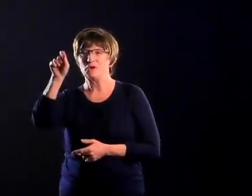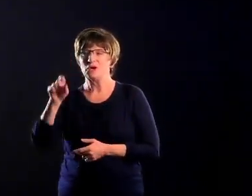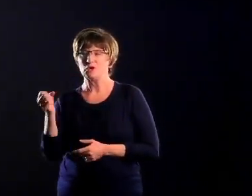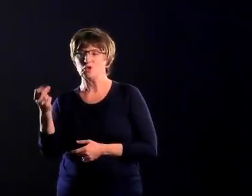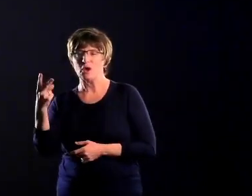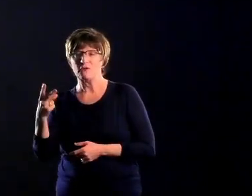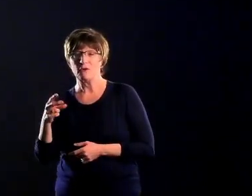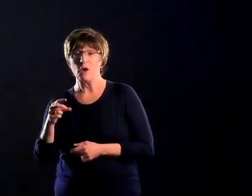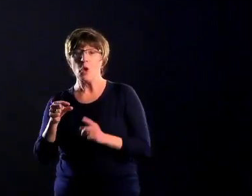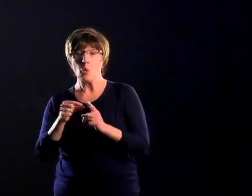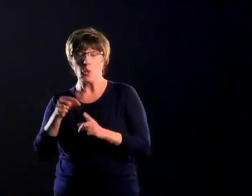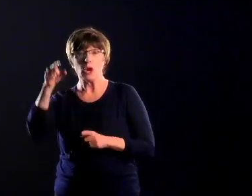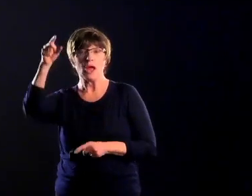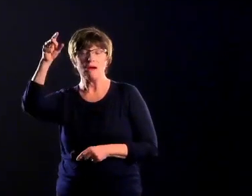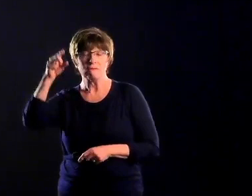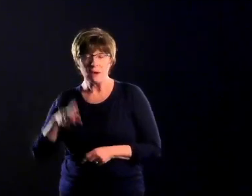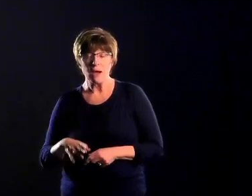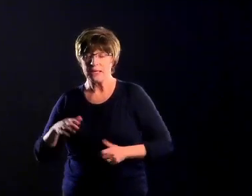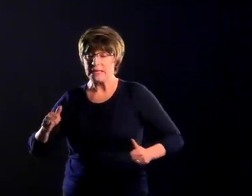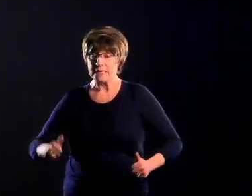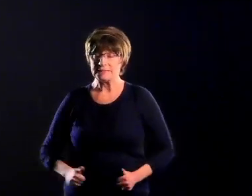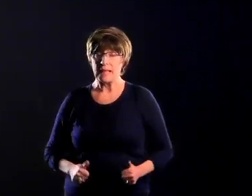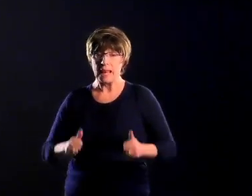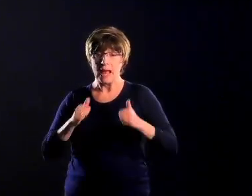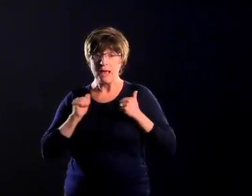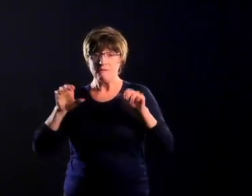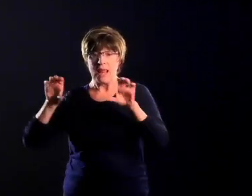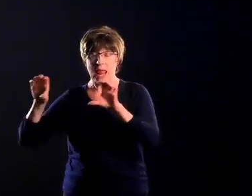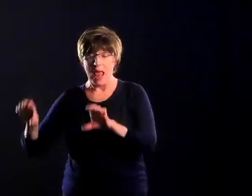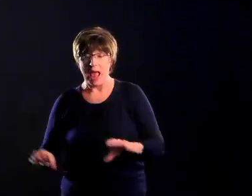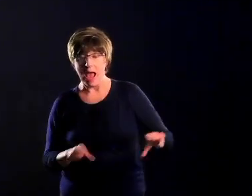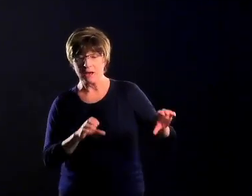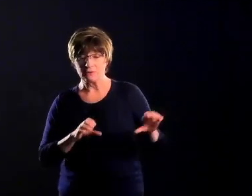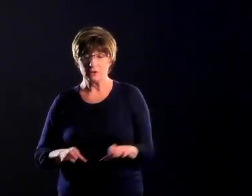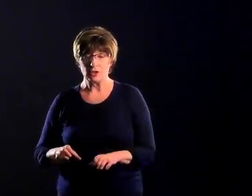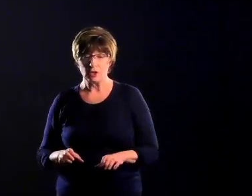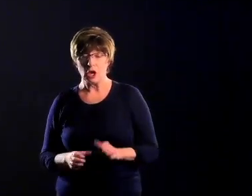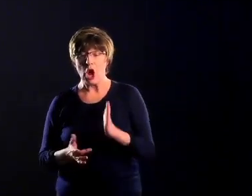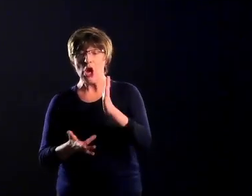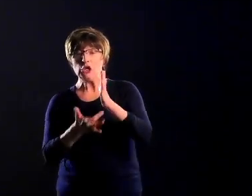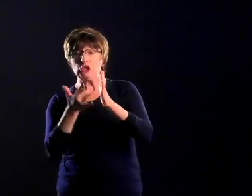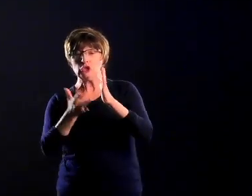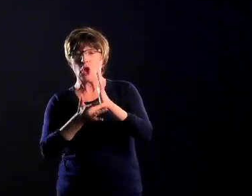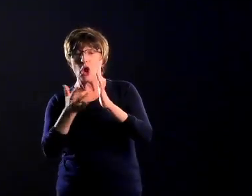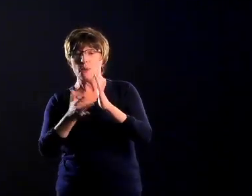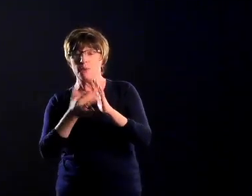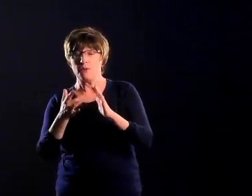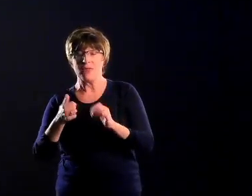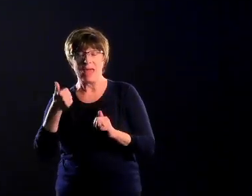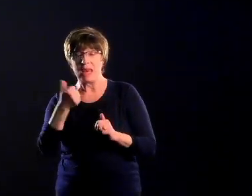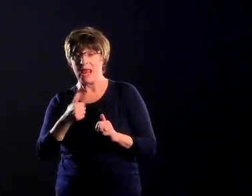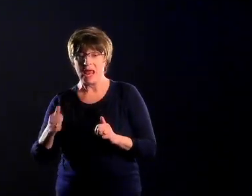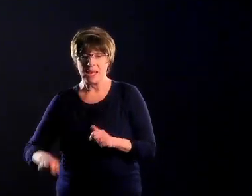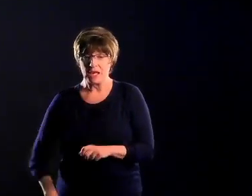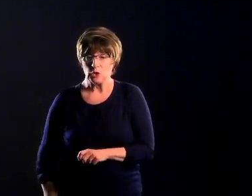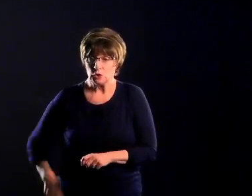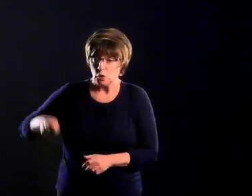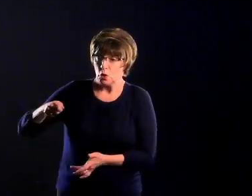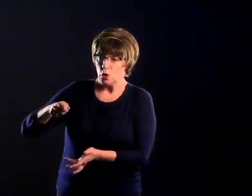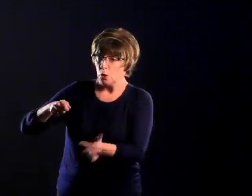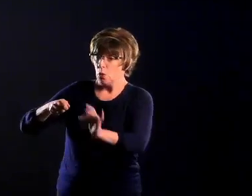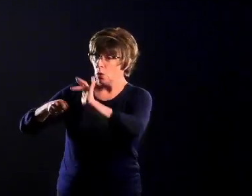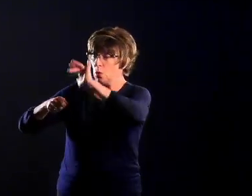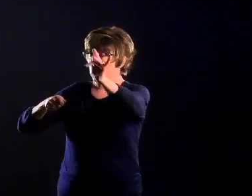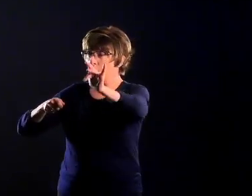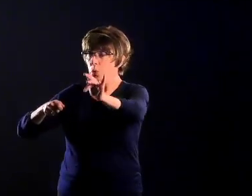says, "For the word of God is alive and active, sharper than any double-edged sword. It penetrates even to the dividing of